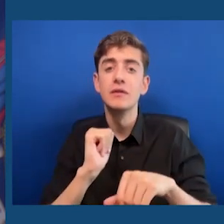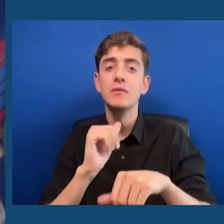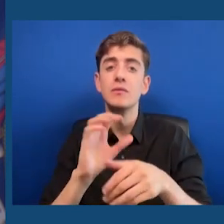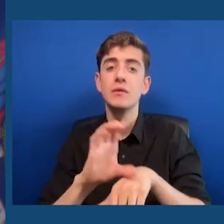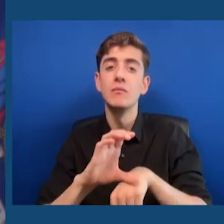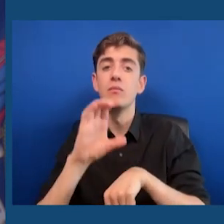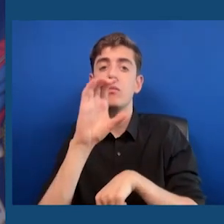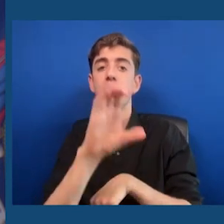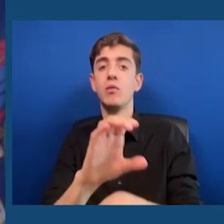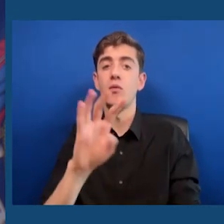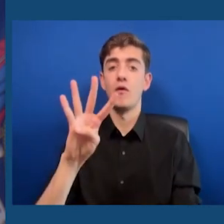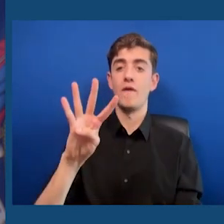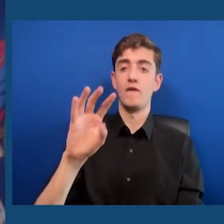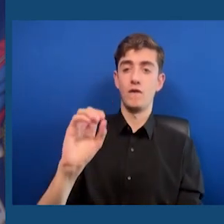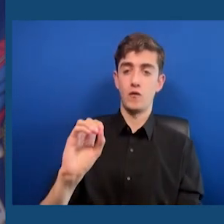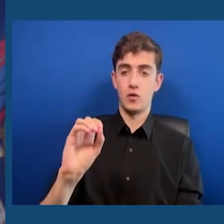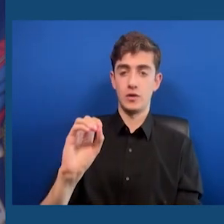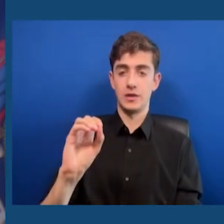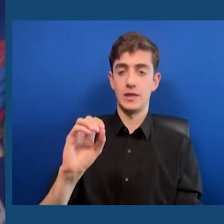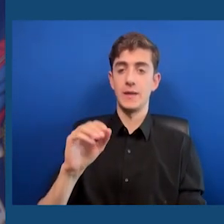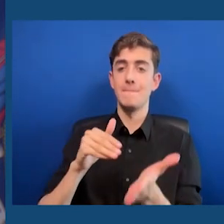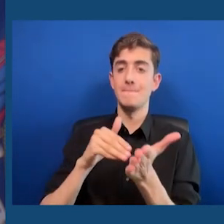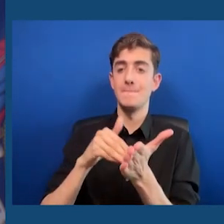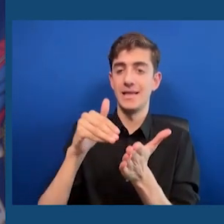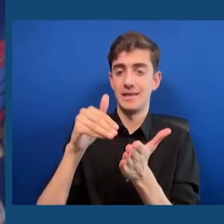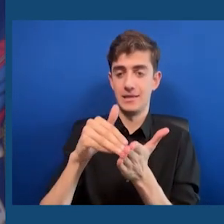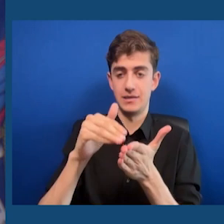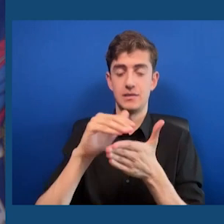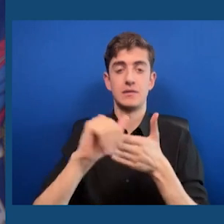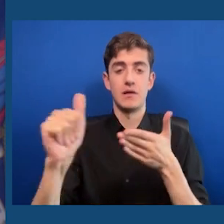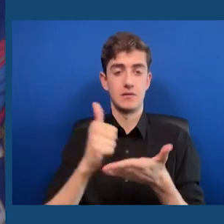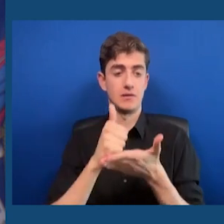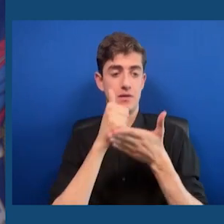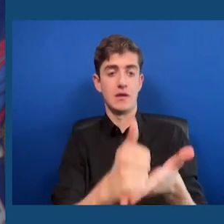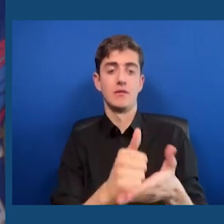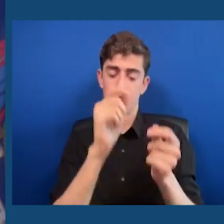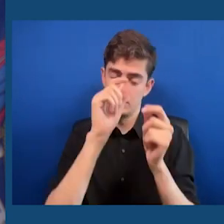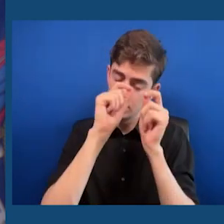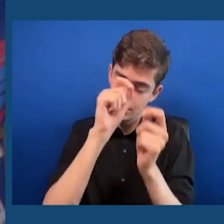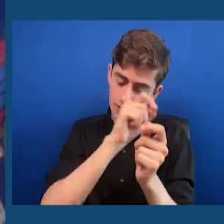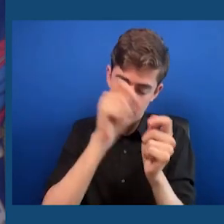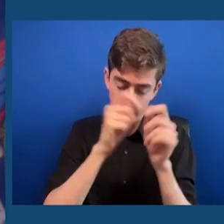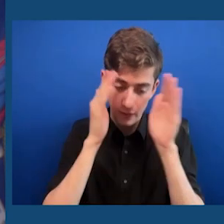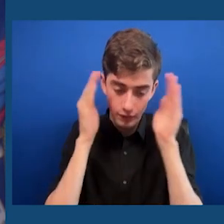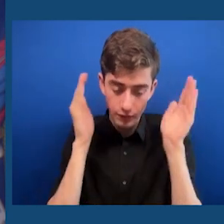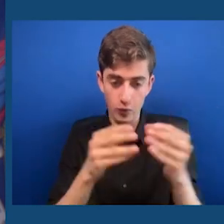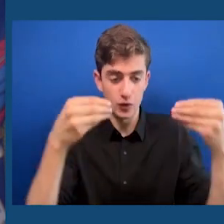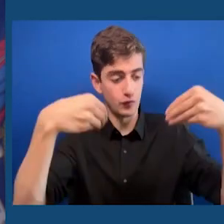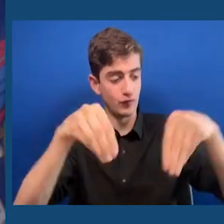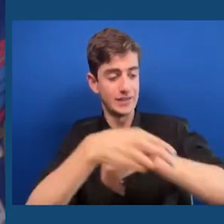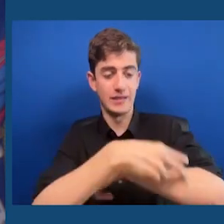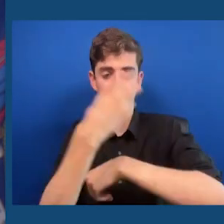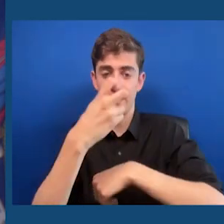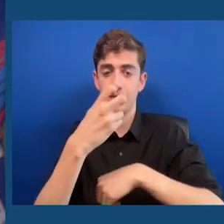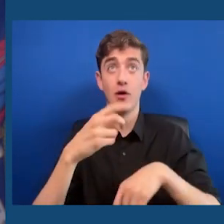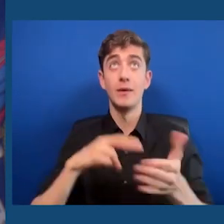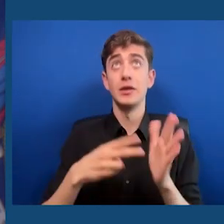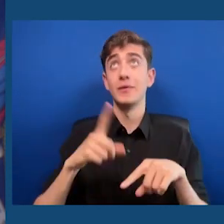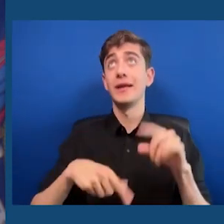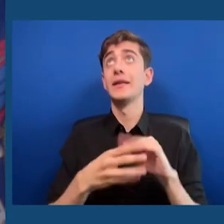you, to make sure that this is not a burden for you, that you can make sure that we are enforcing these laws because this community is expecting it.